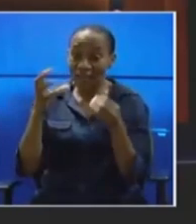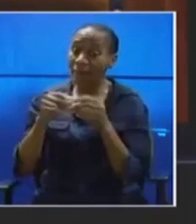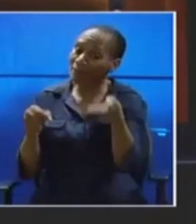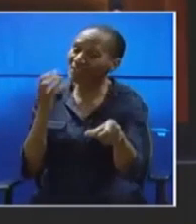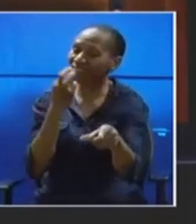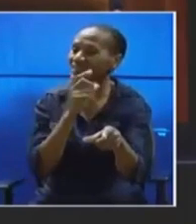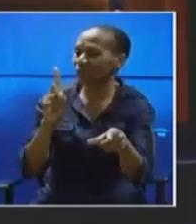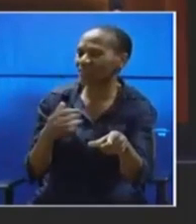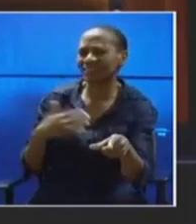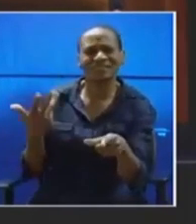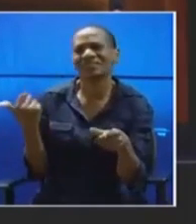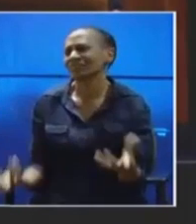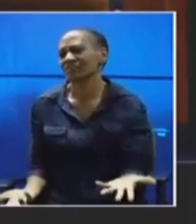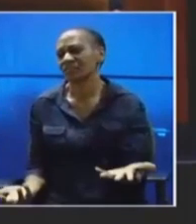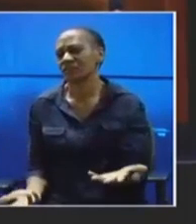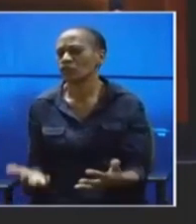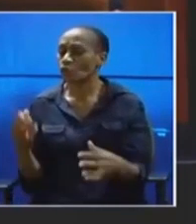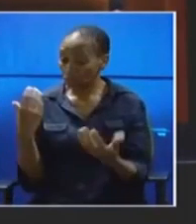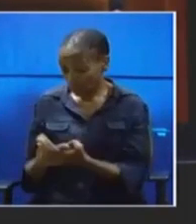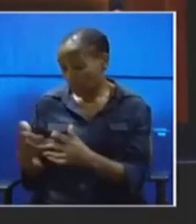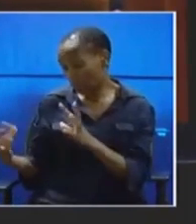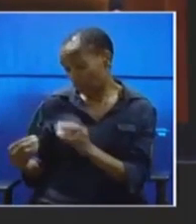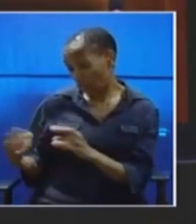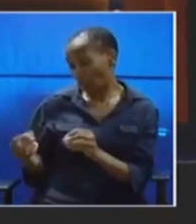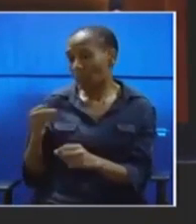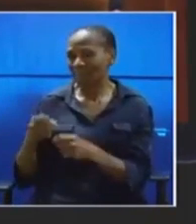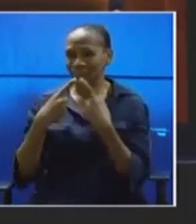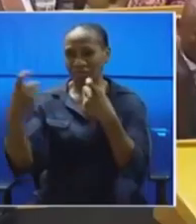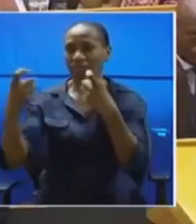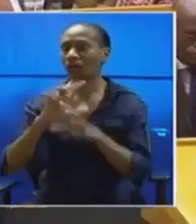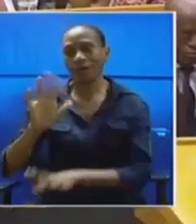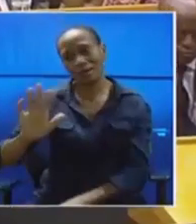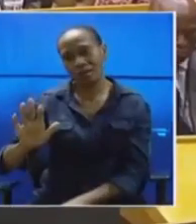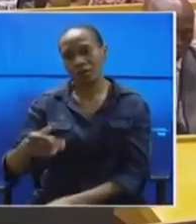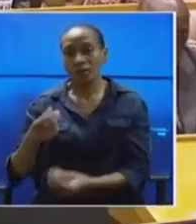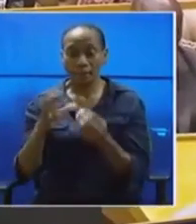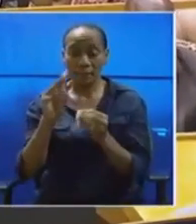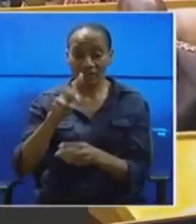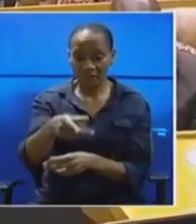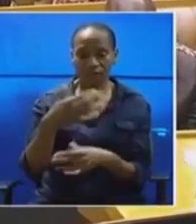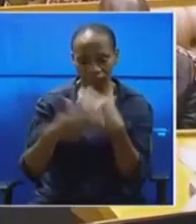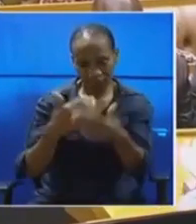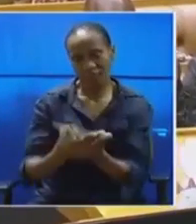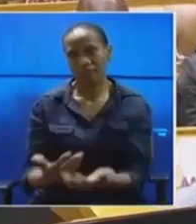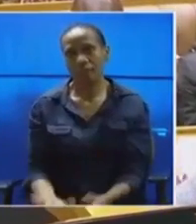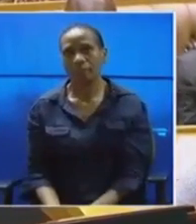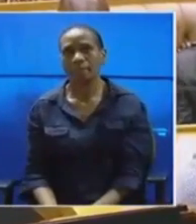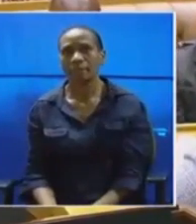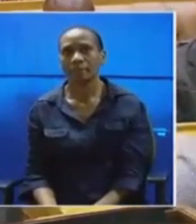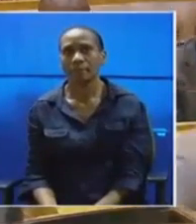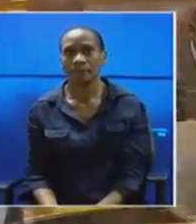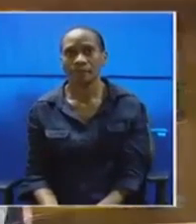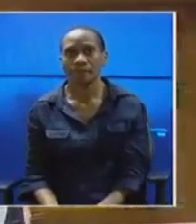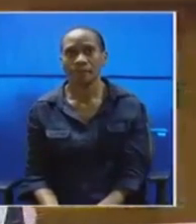says. So don't drown her. You can handle, but don't drown her. Can you continue, Honorable Van Damme? Our plan to